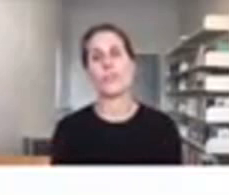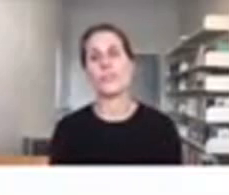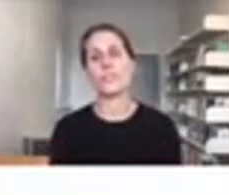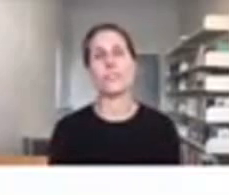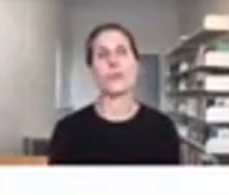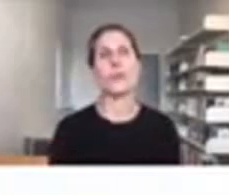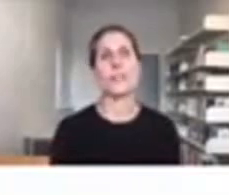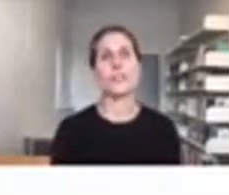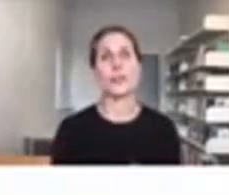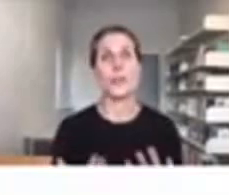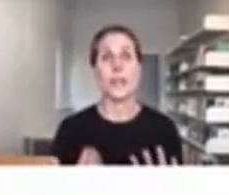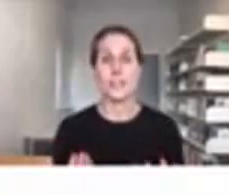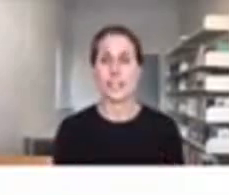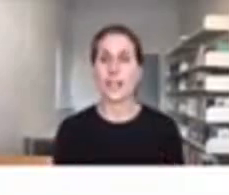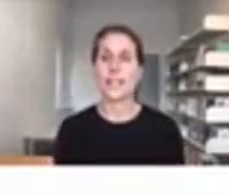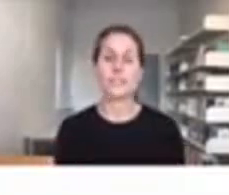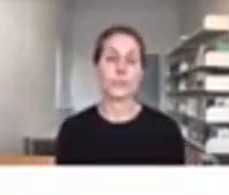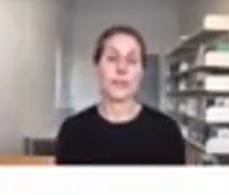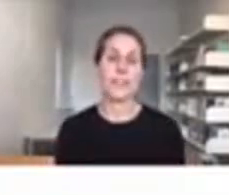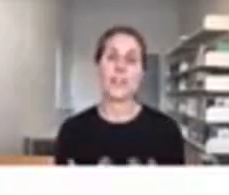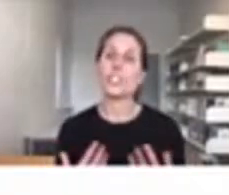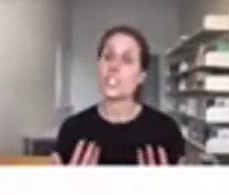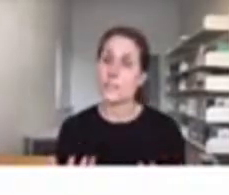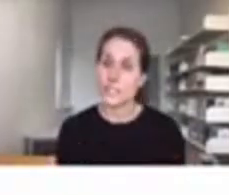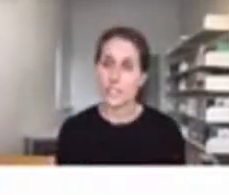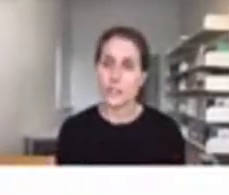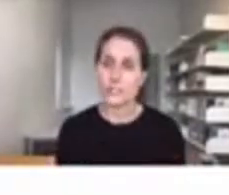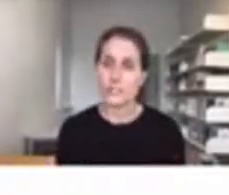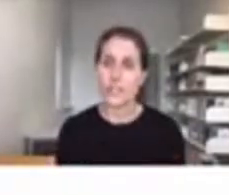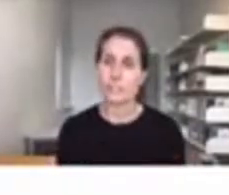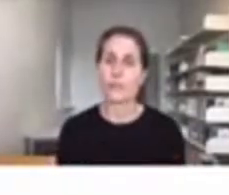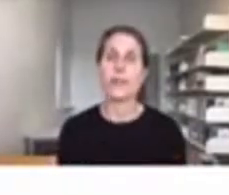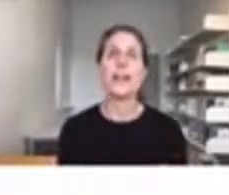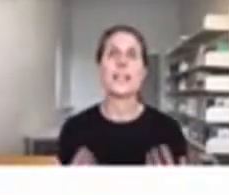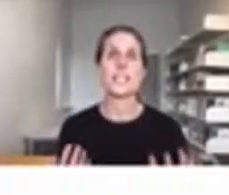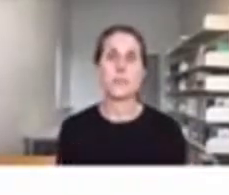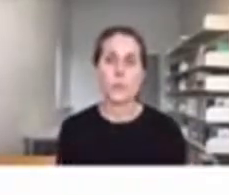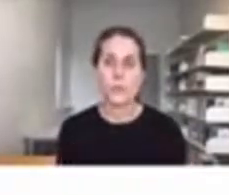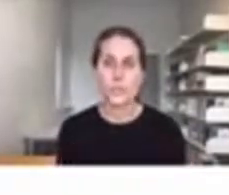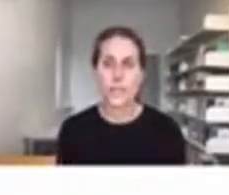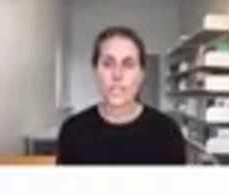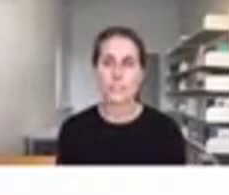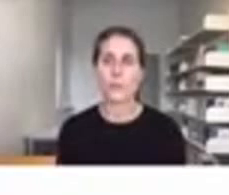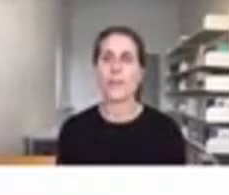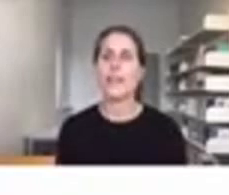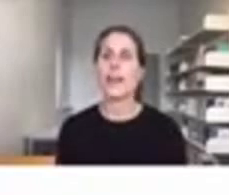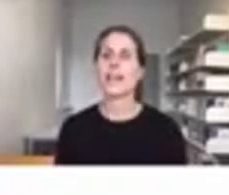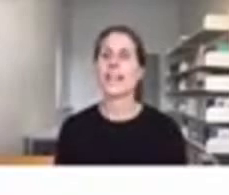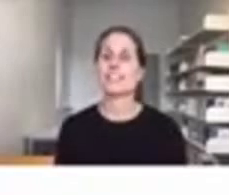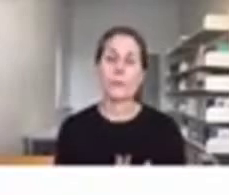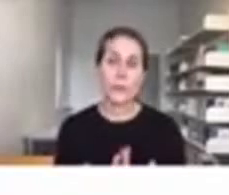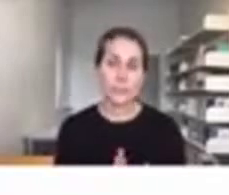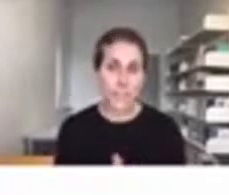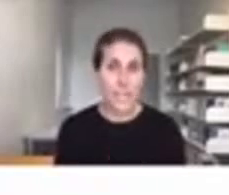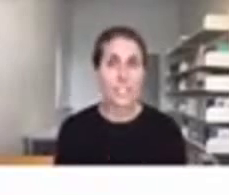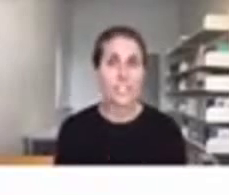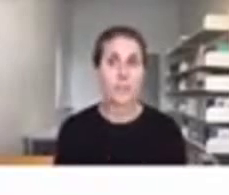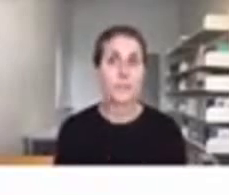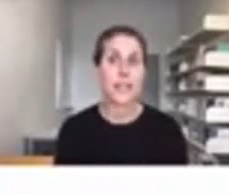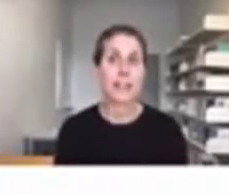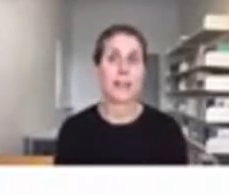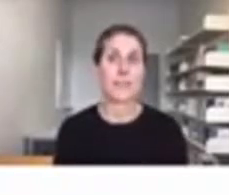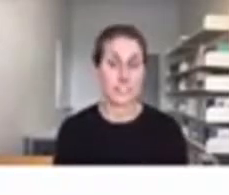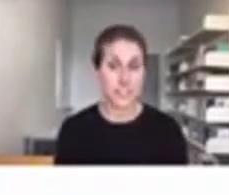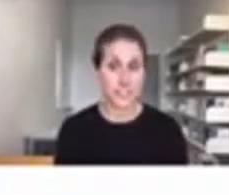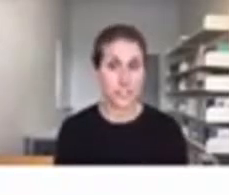also flows through into the classroom and the notion of an inclusive classroom, a supportive classroom, a classroom where